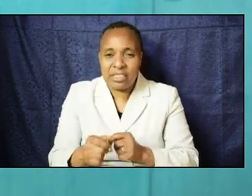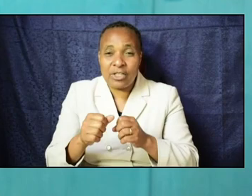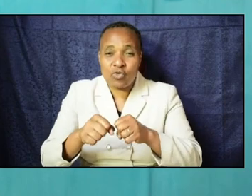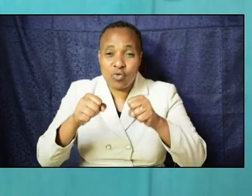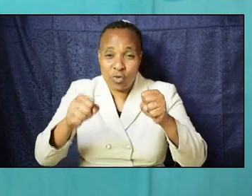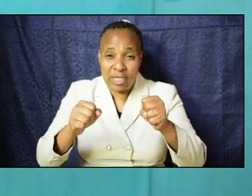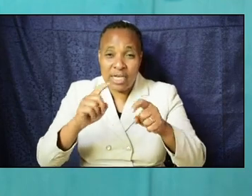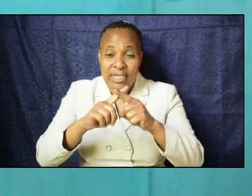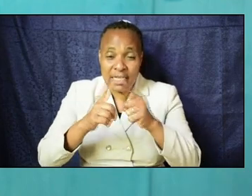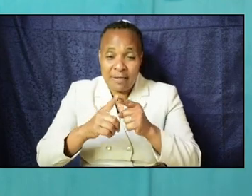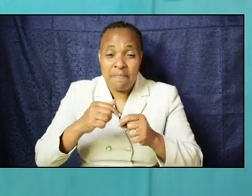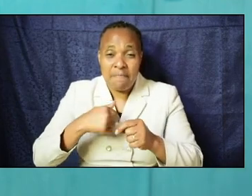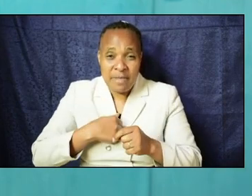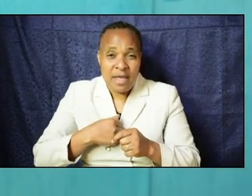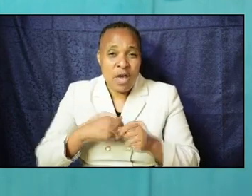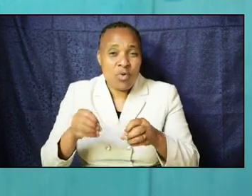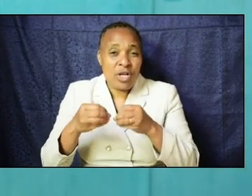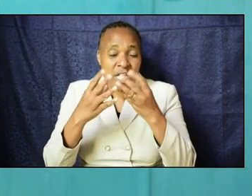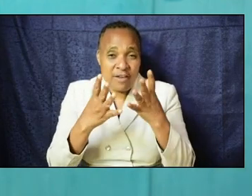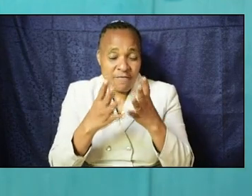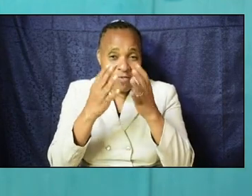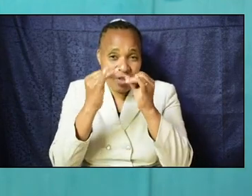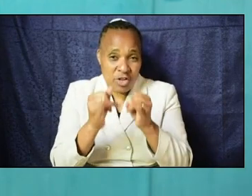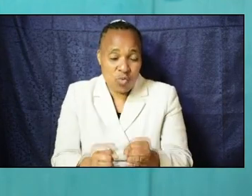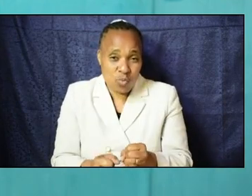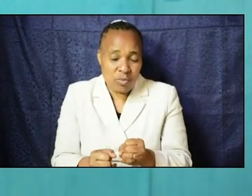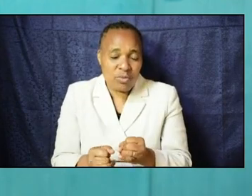I greater than you." And that's basically it.